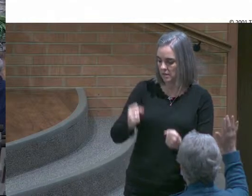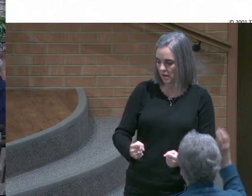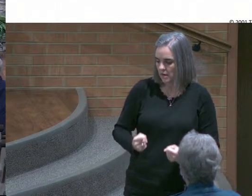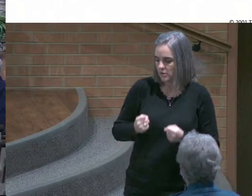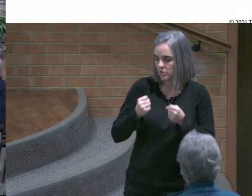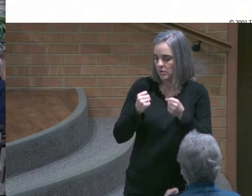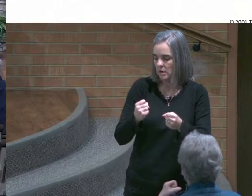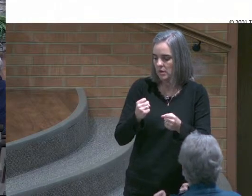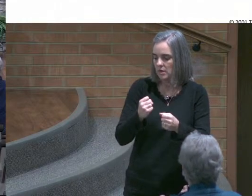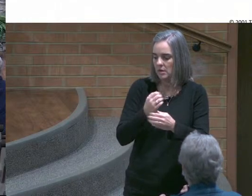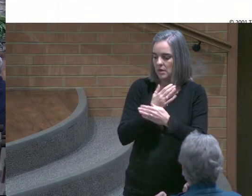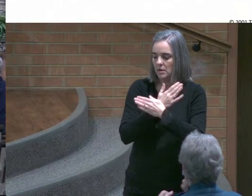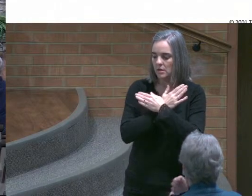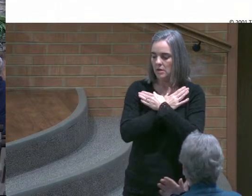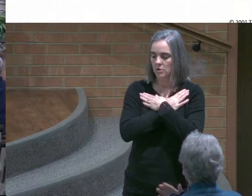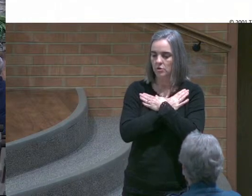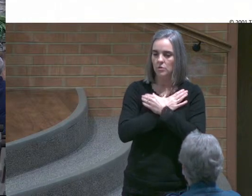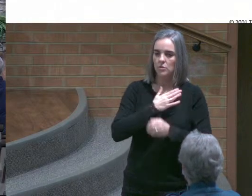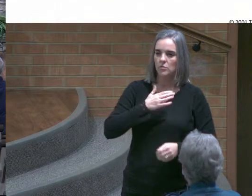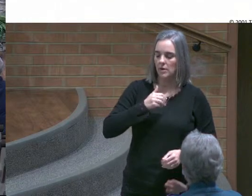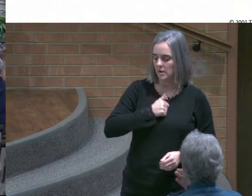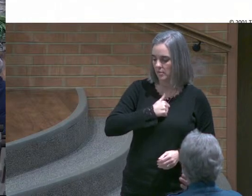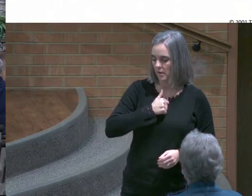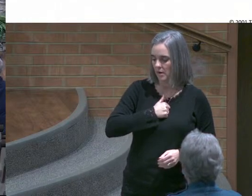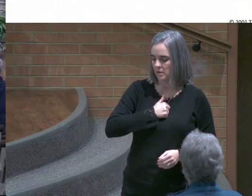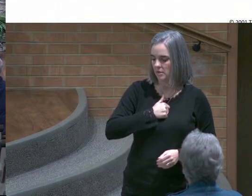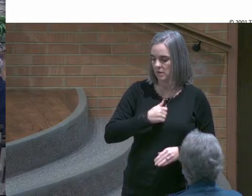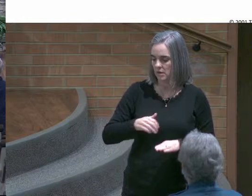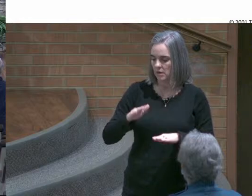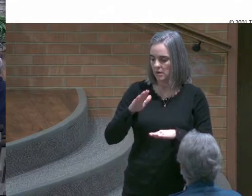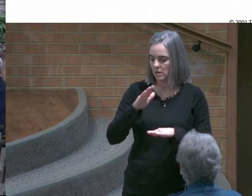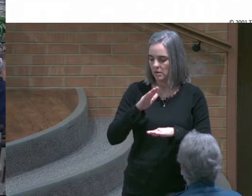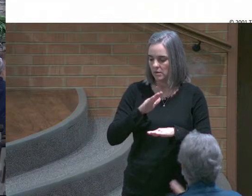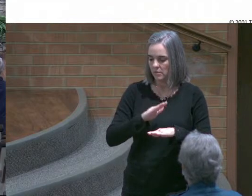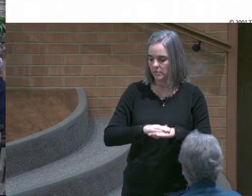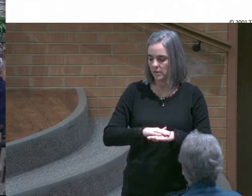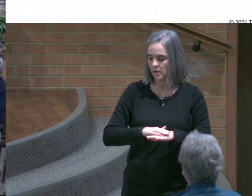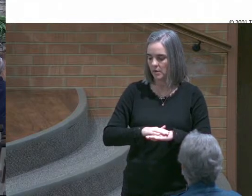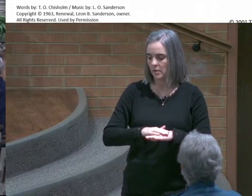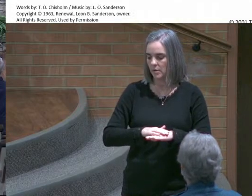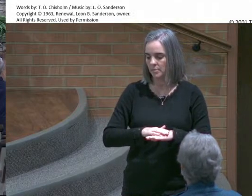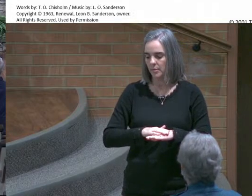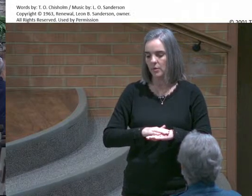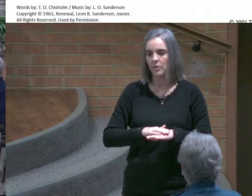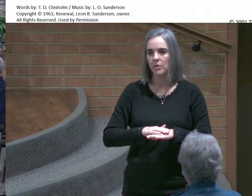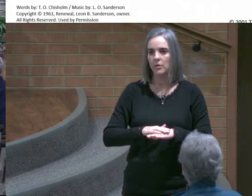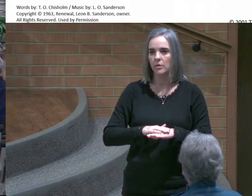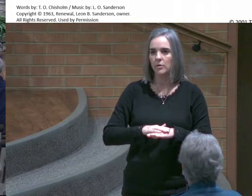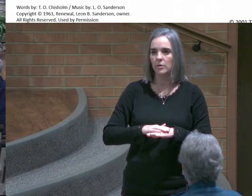I need that strength to lean myself